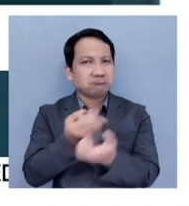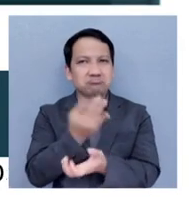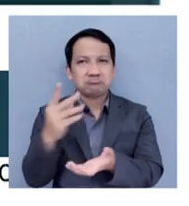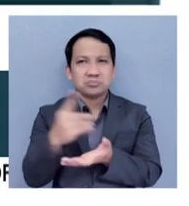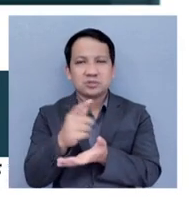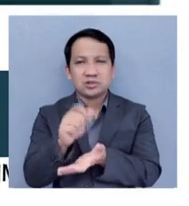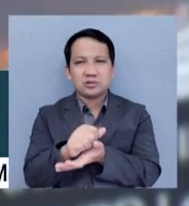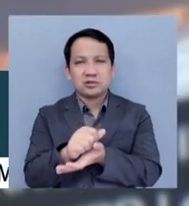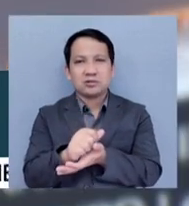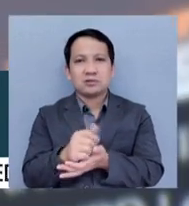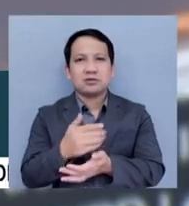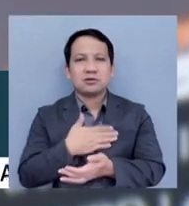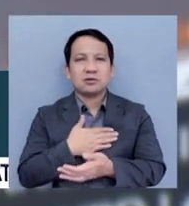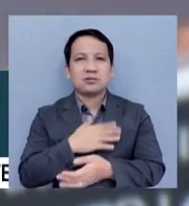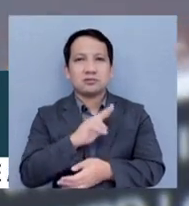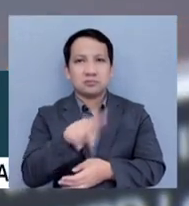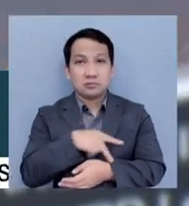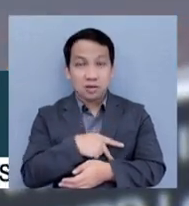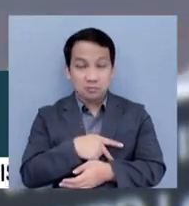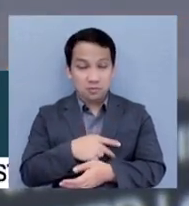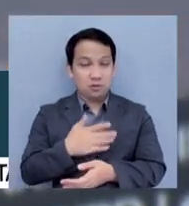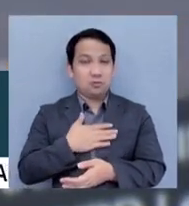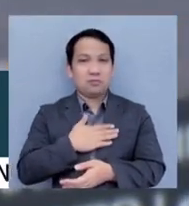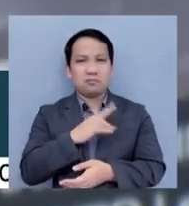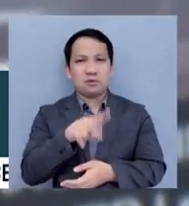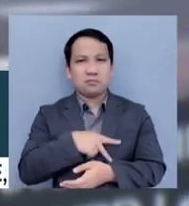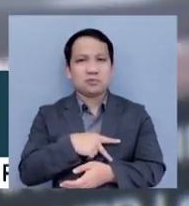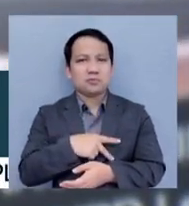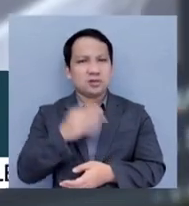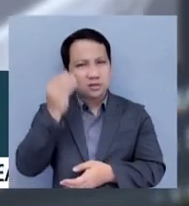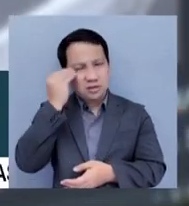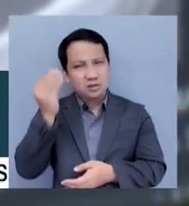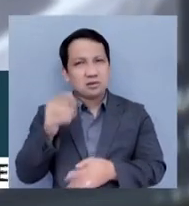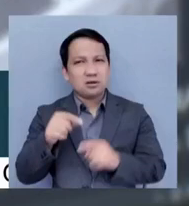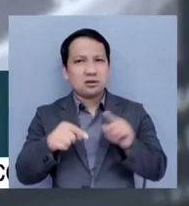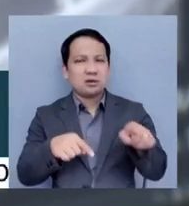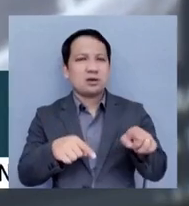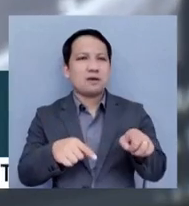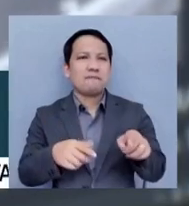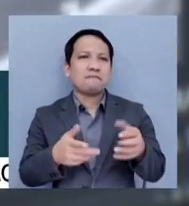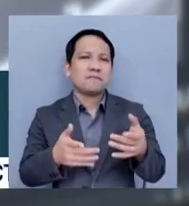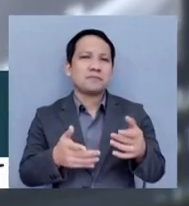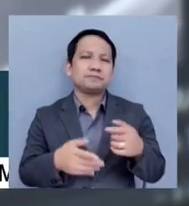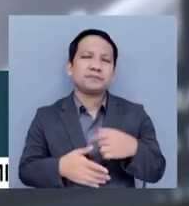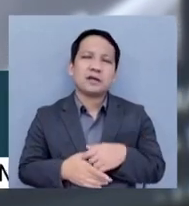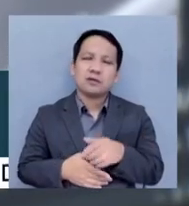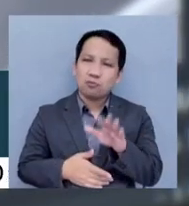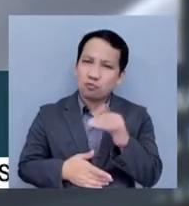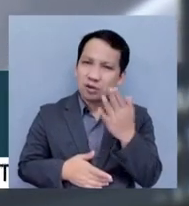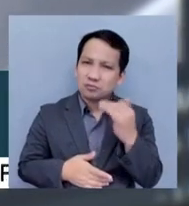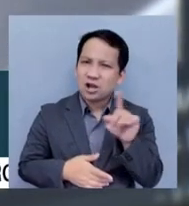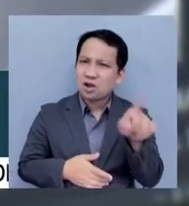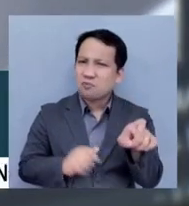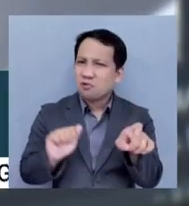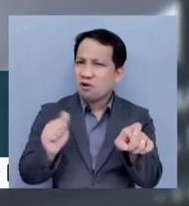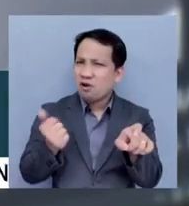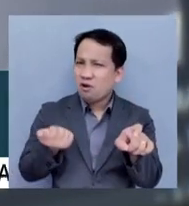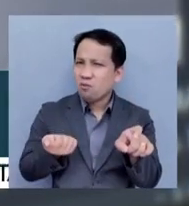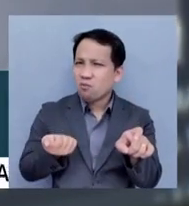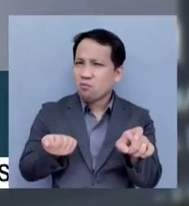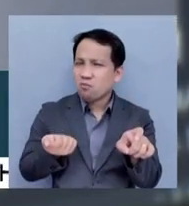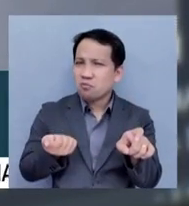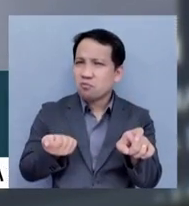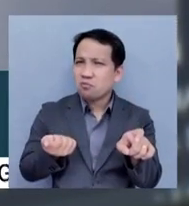This is my personal opinion, Stanley. May mga... Kasi the question is, how did